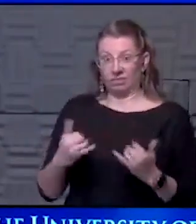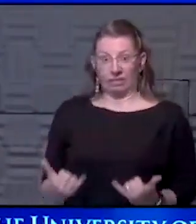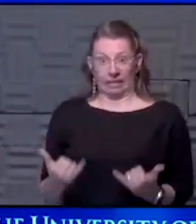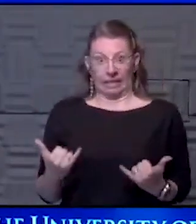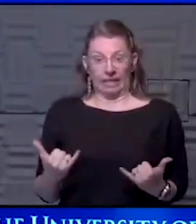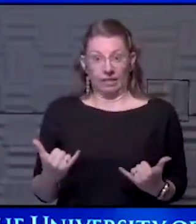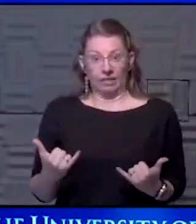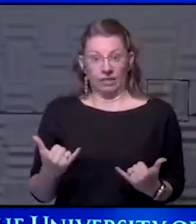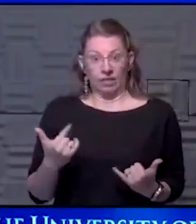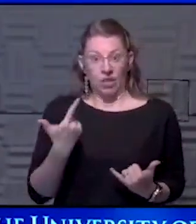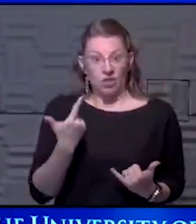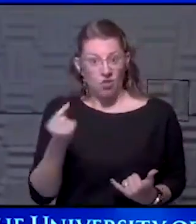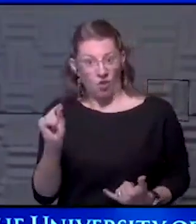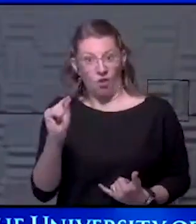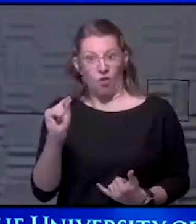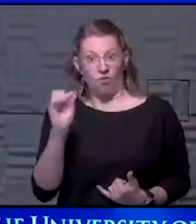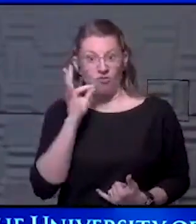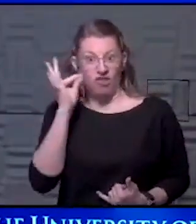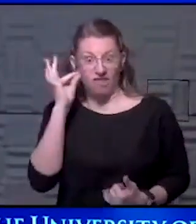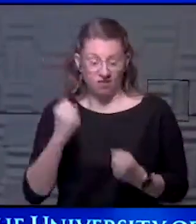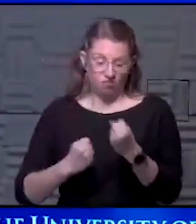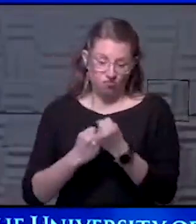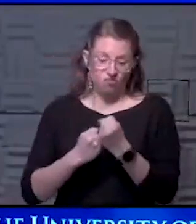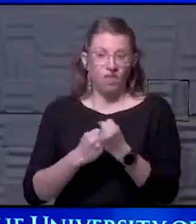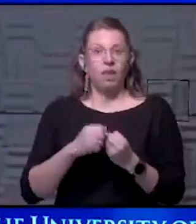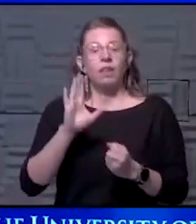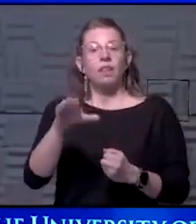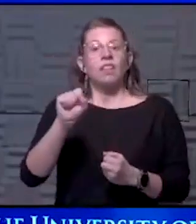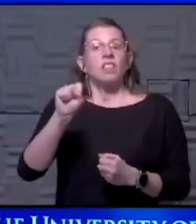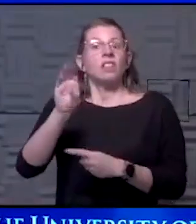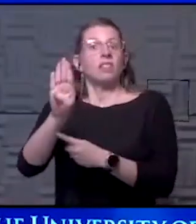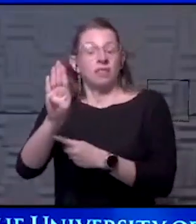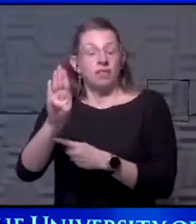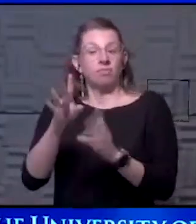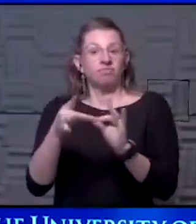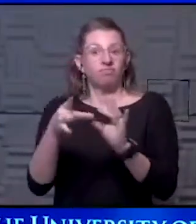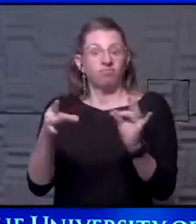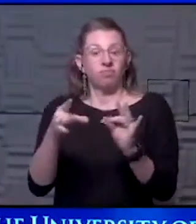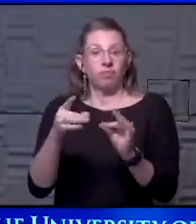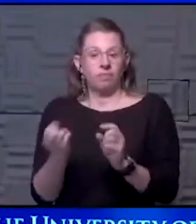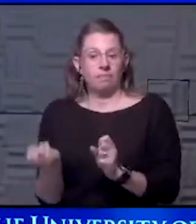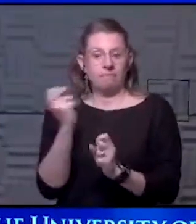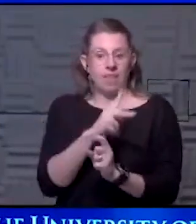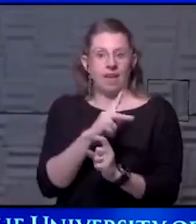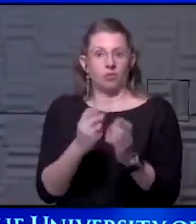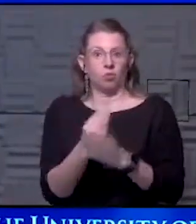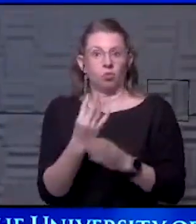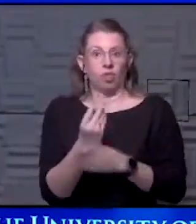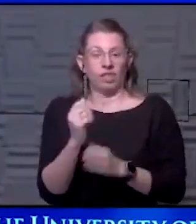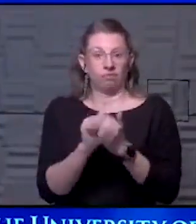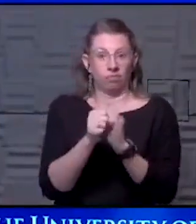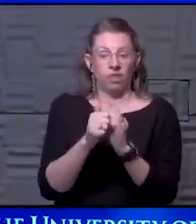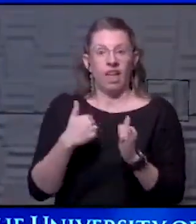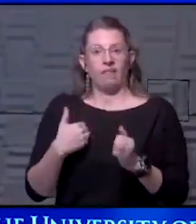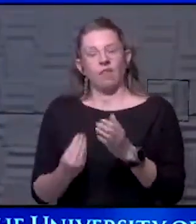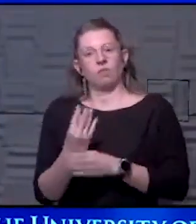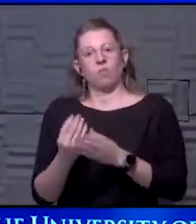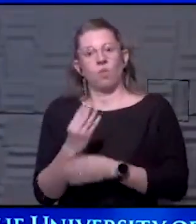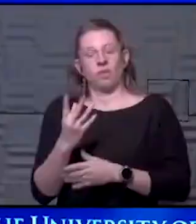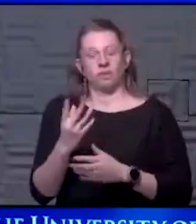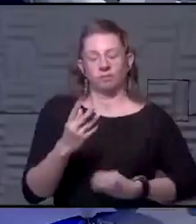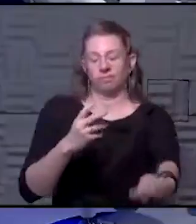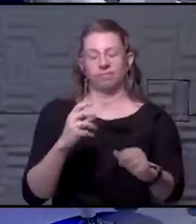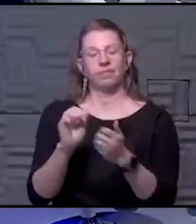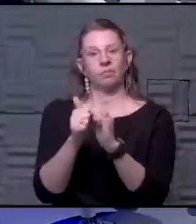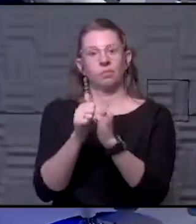now. Go Chiefs. Hey, speaking of the Super Bowl, it's time for getting back to spring sports, and we have a sports medicine expert with